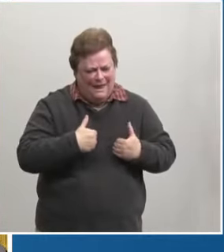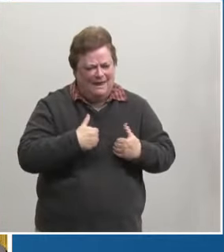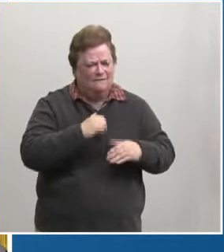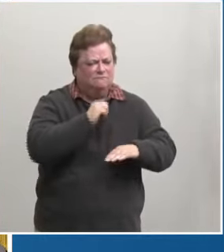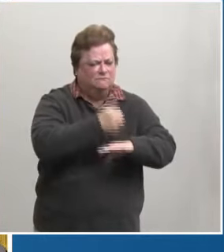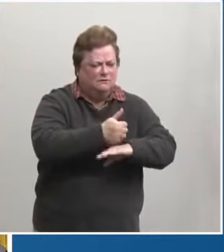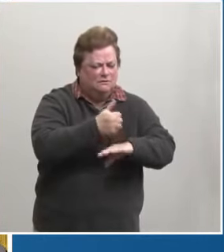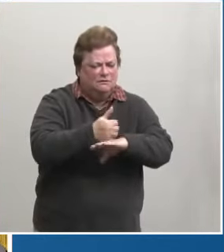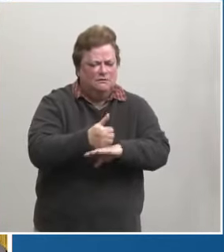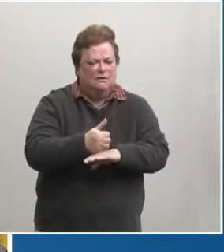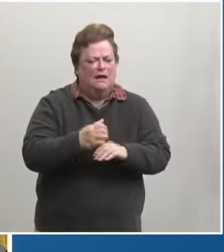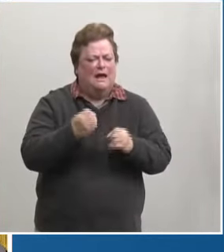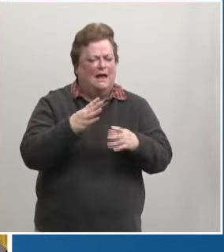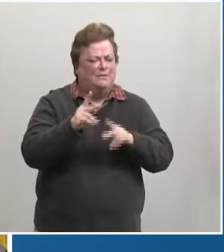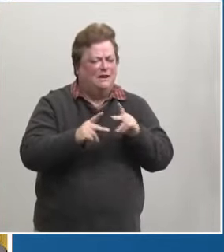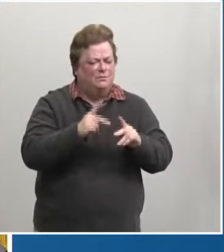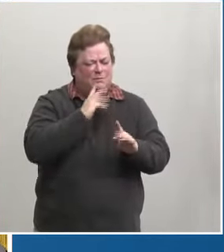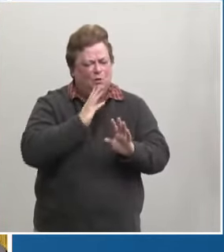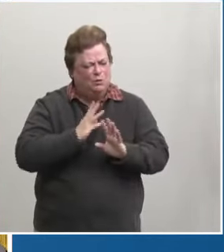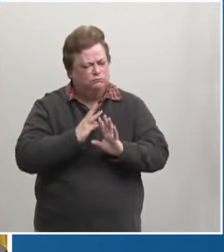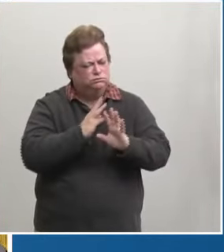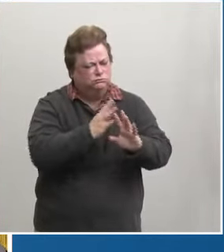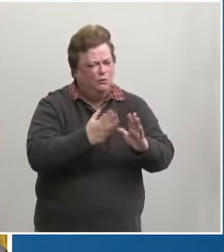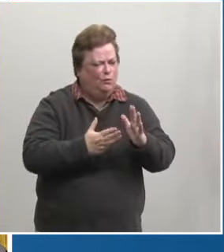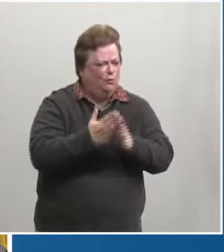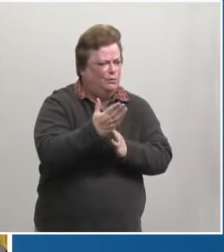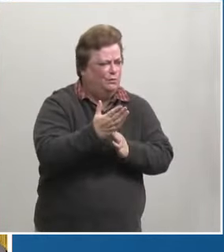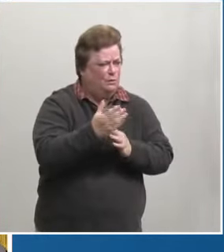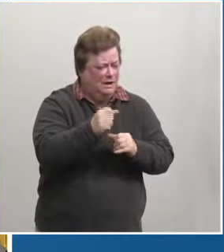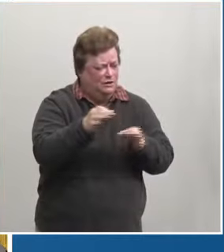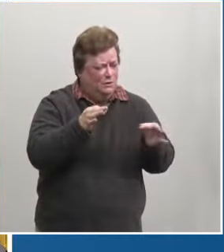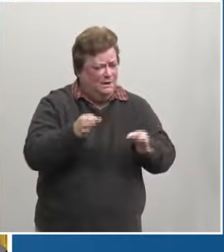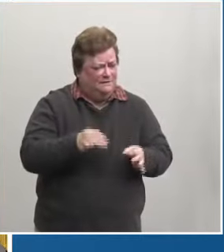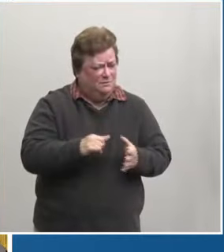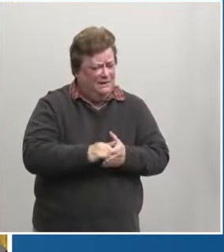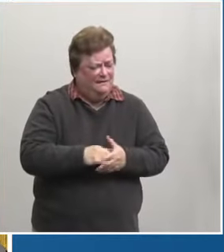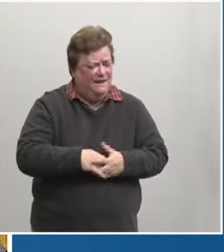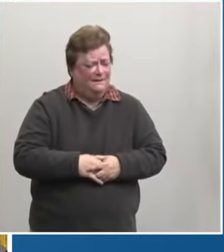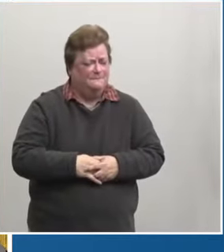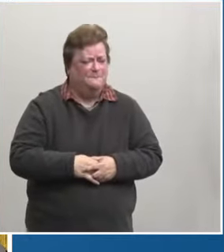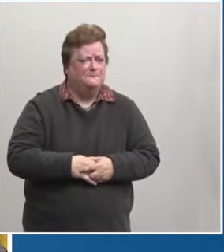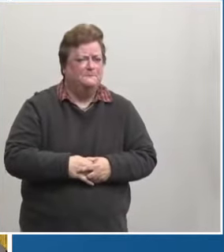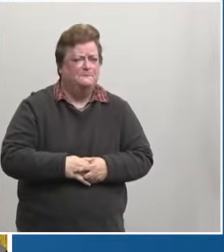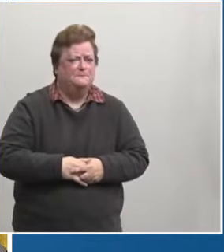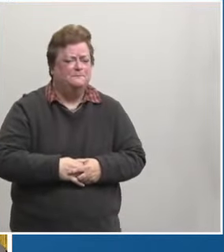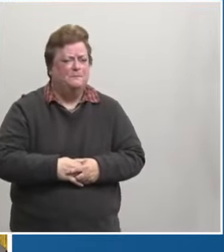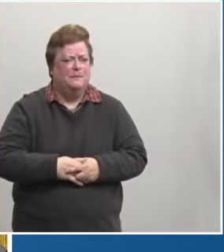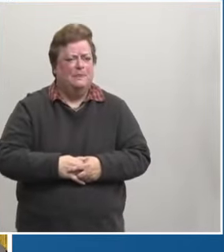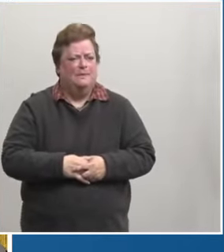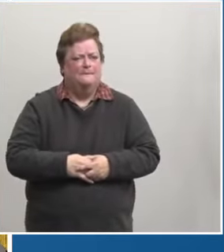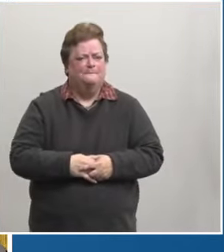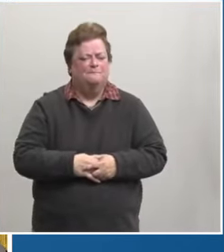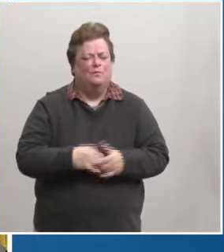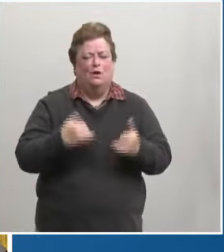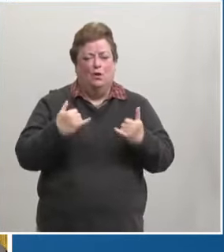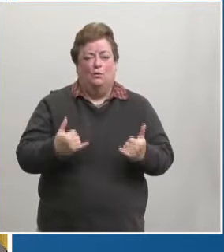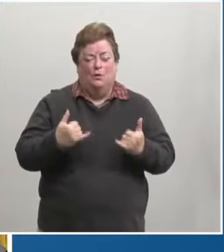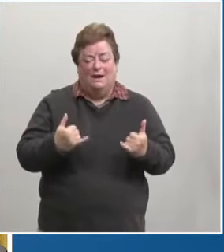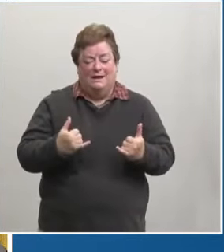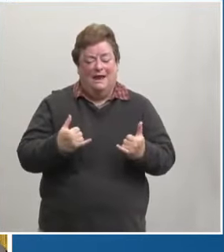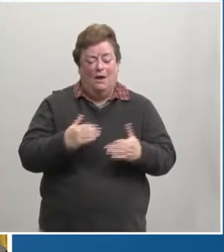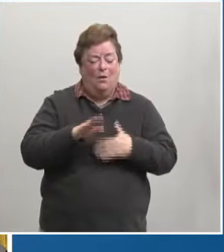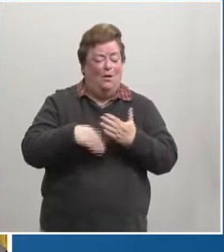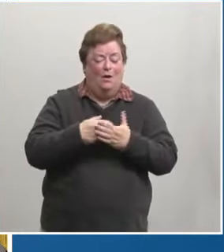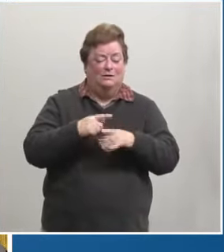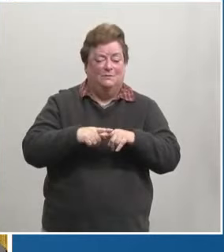people will you move through? Can you explain that a little? Well, right now, that all depends on how much vaccine